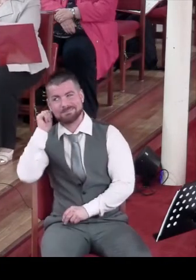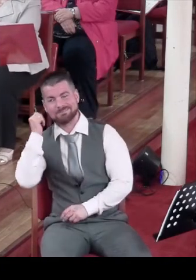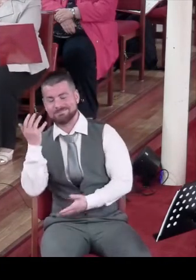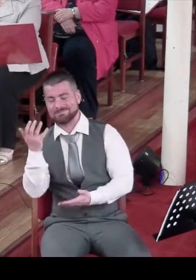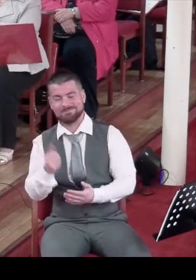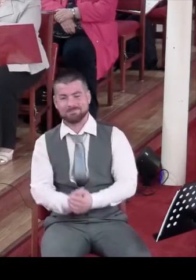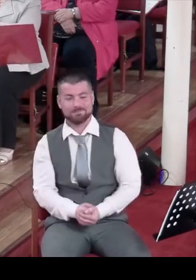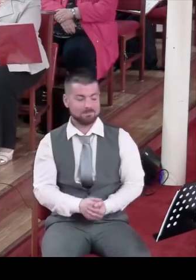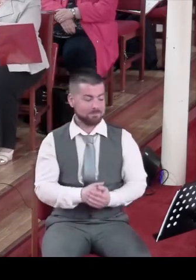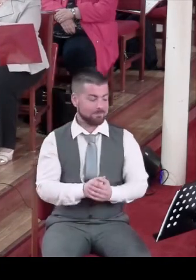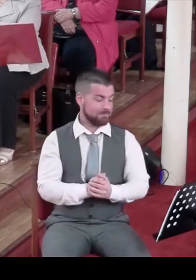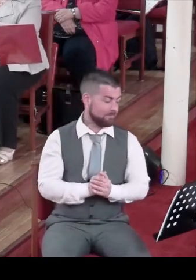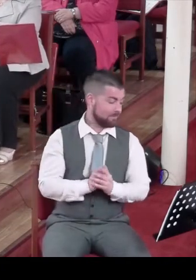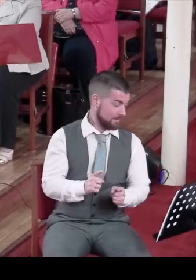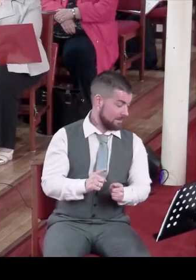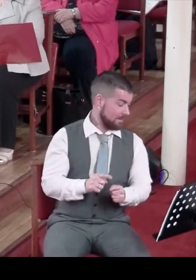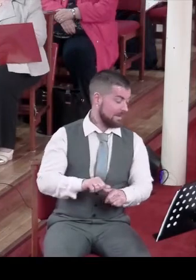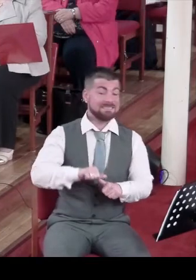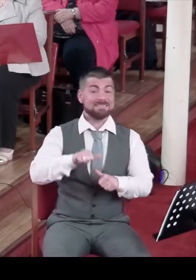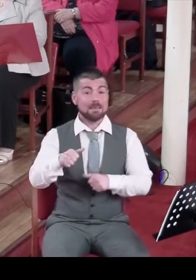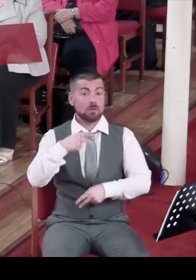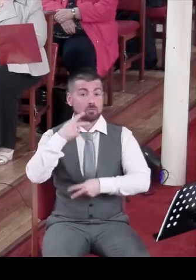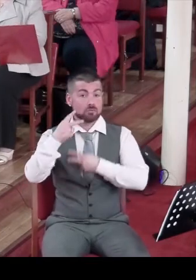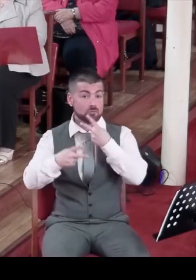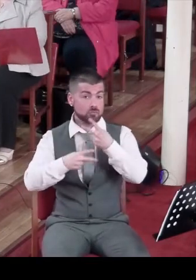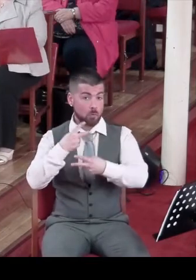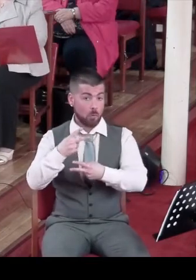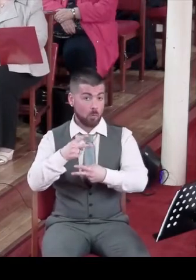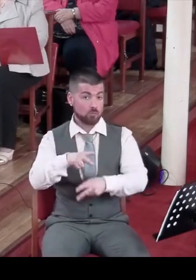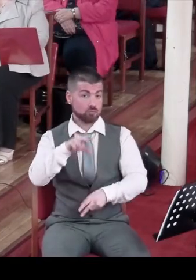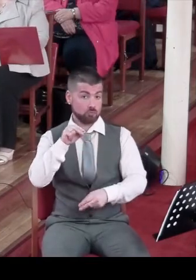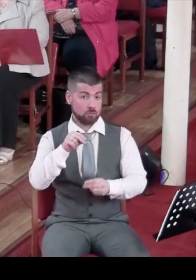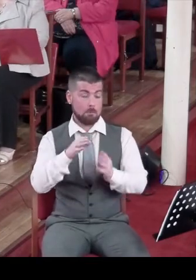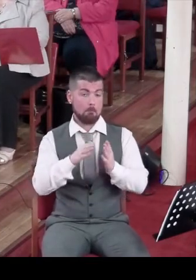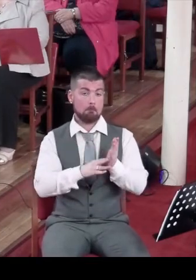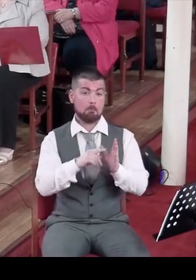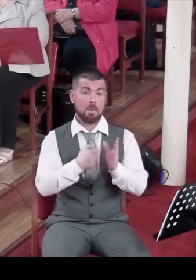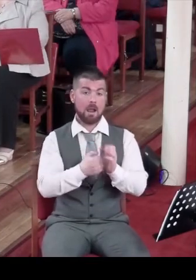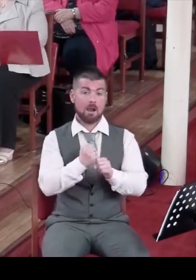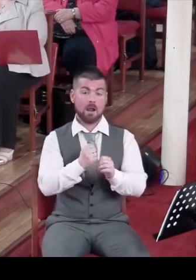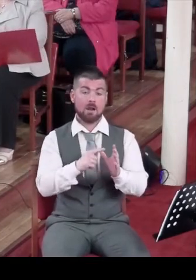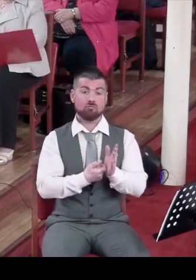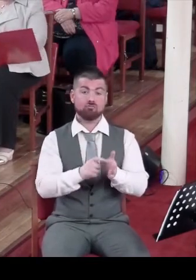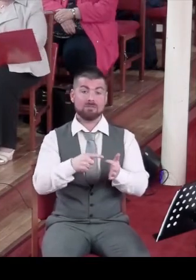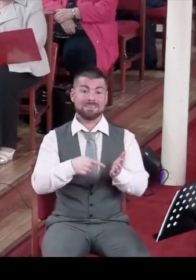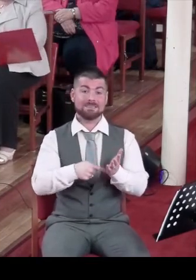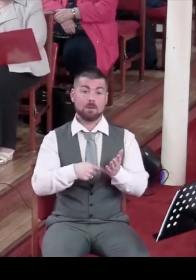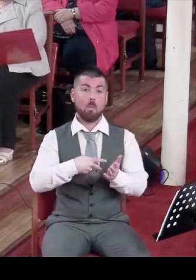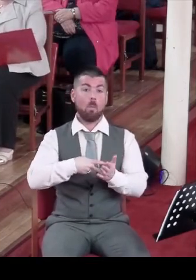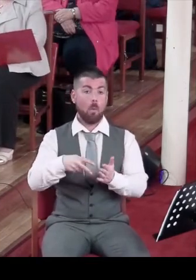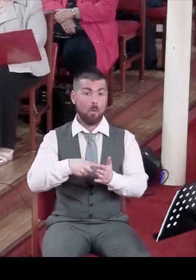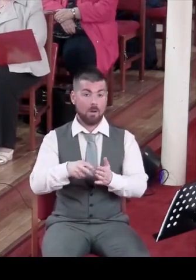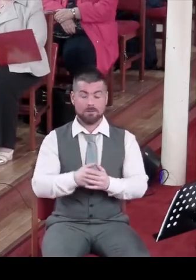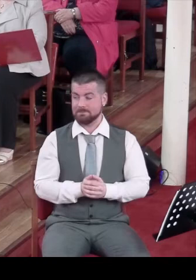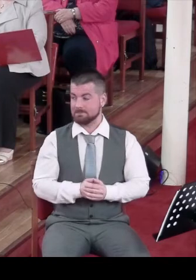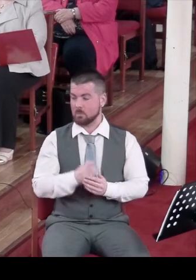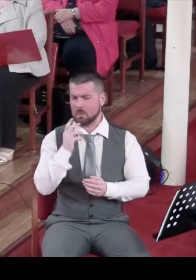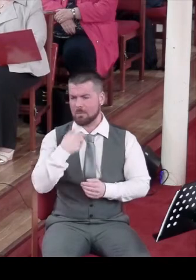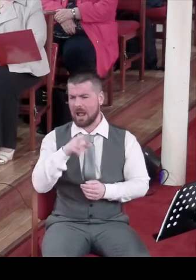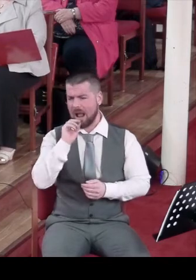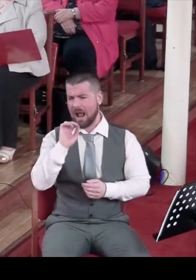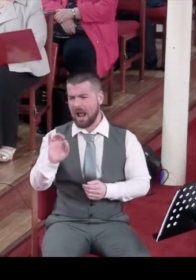The next hymn we're going to sing was chosen by Margaret Walker. And when I asked Margaret for a choice of